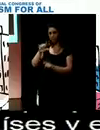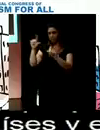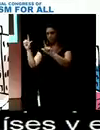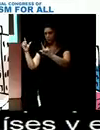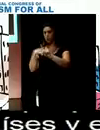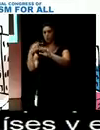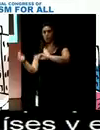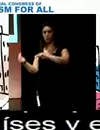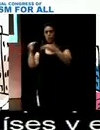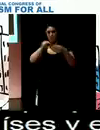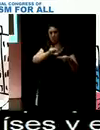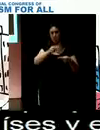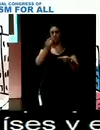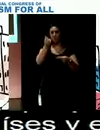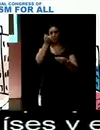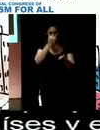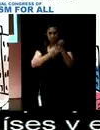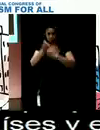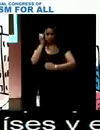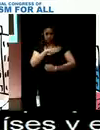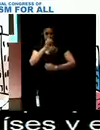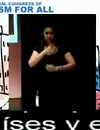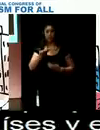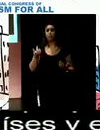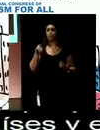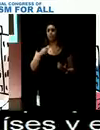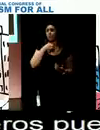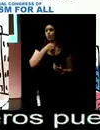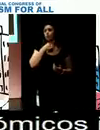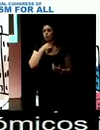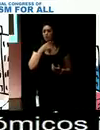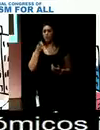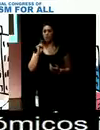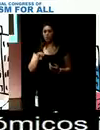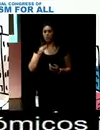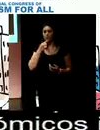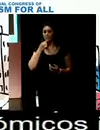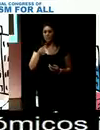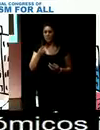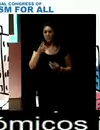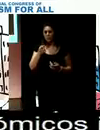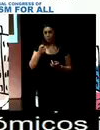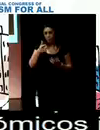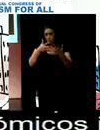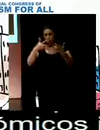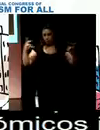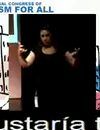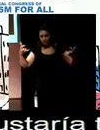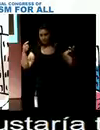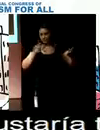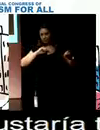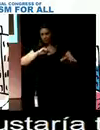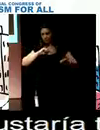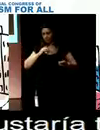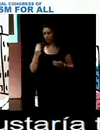would like to leave you maybe with a small message. I brought with me a video. I spoke to you about